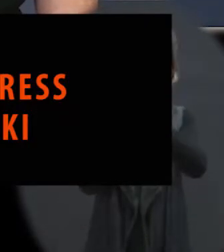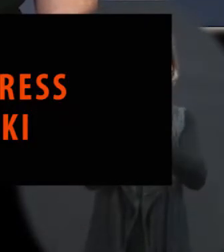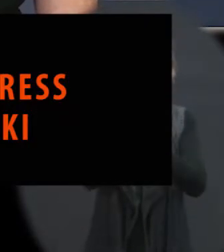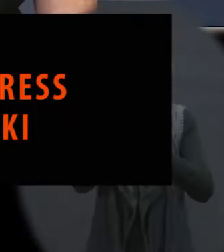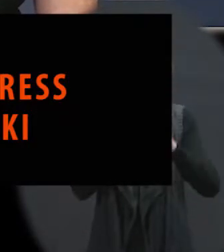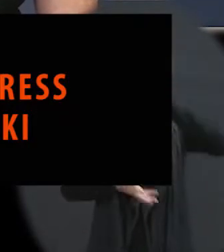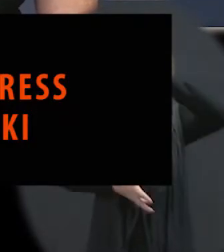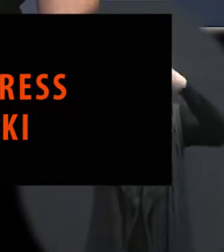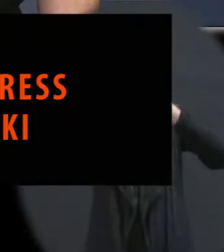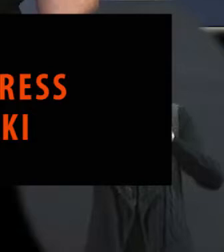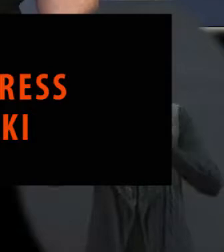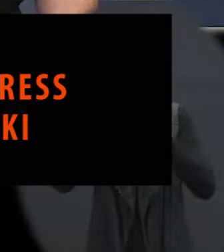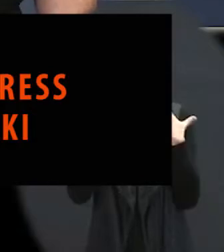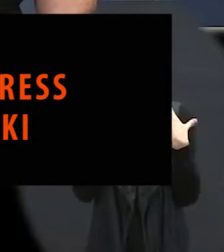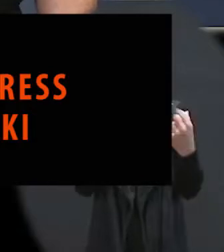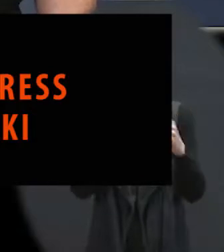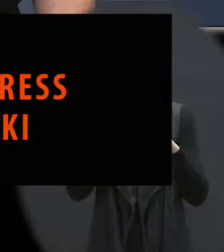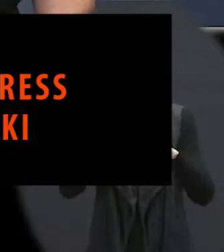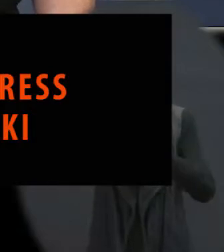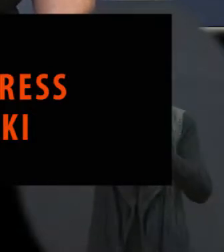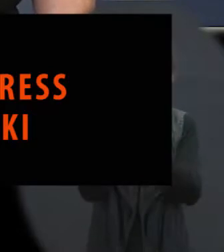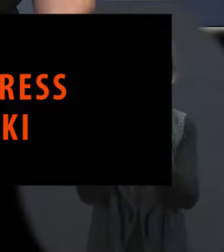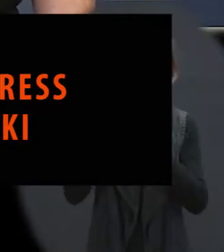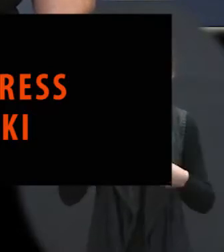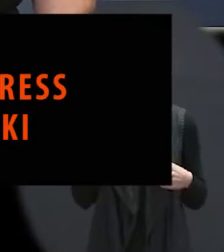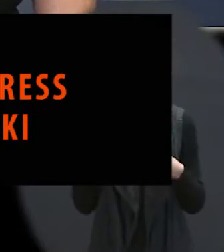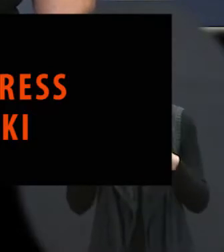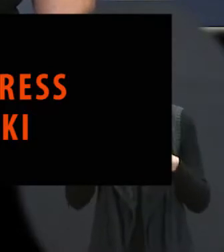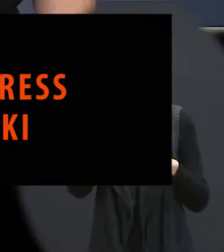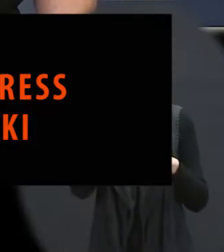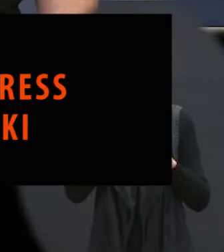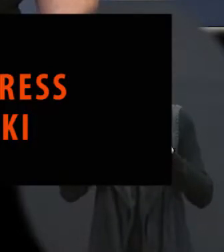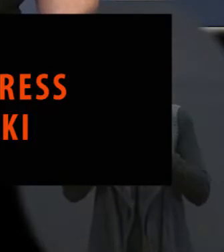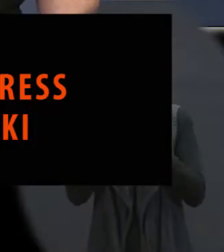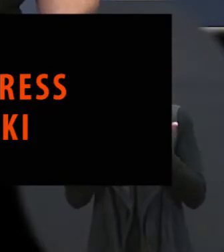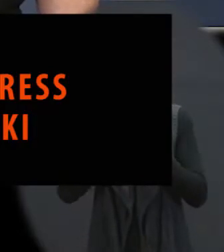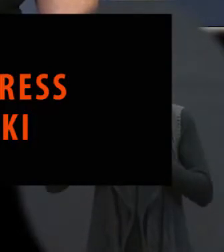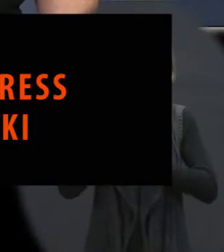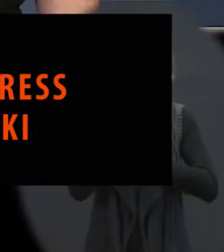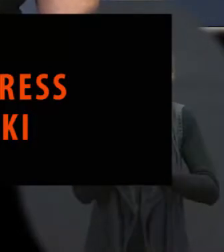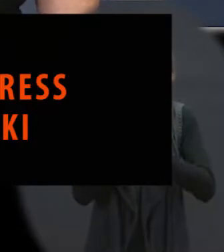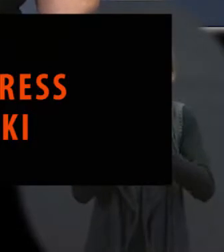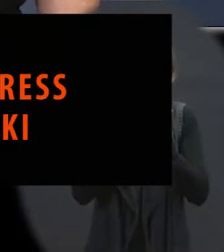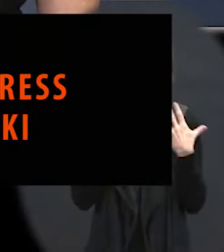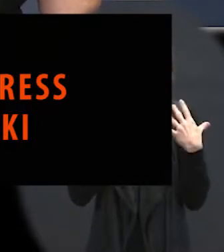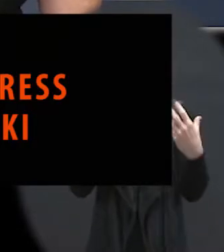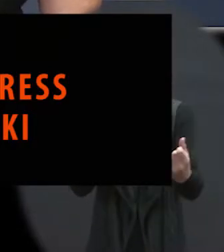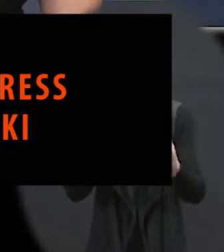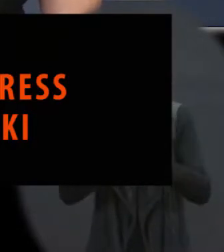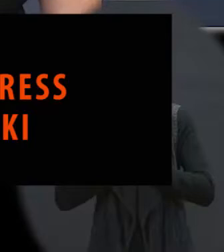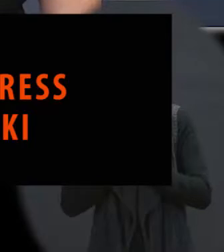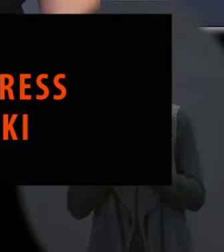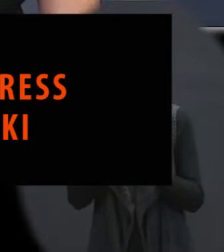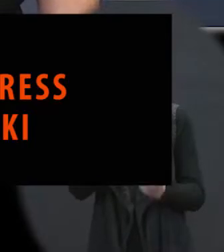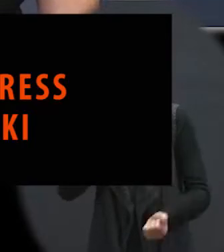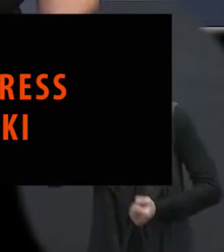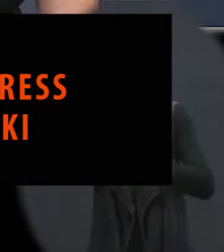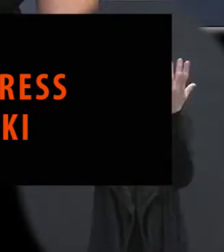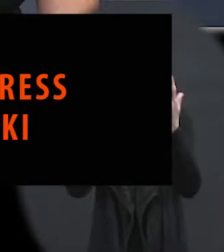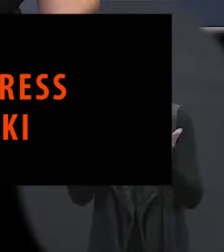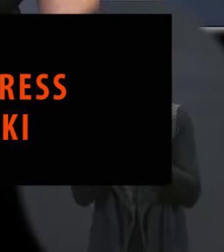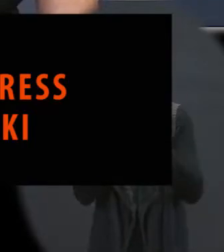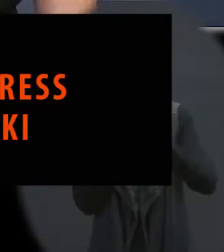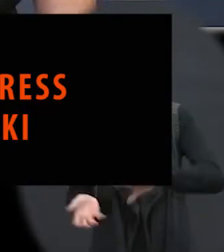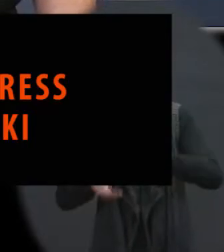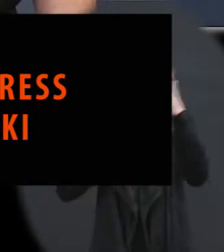from COVID-19, a sustainable and inclusive economic recovery, tackling the climate crisis, advancing diversity and